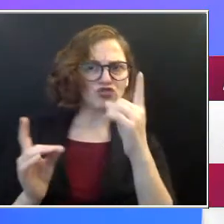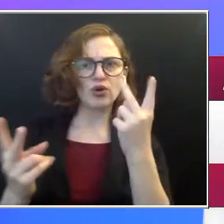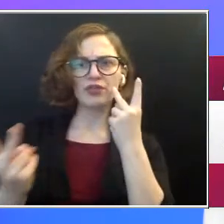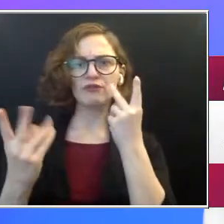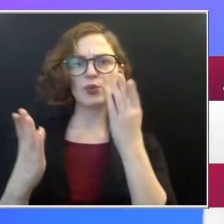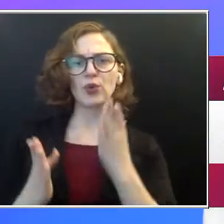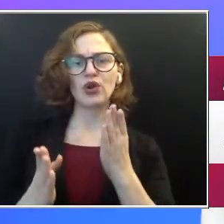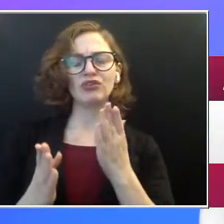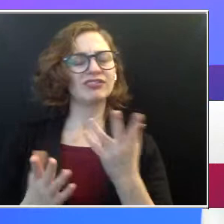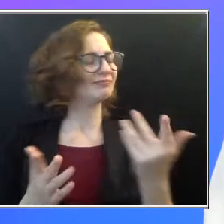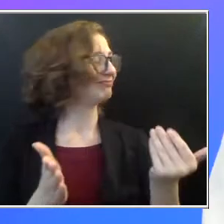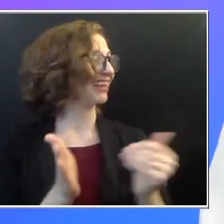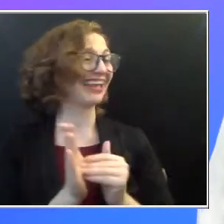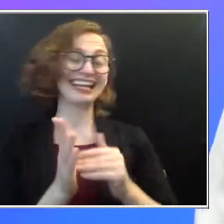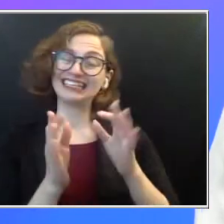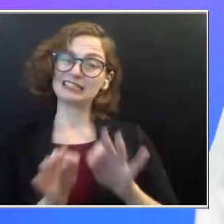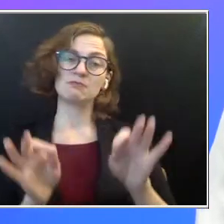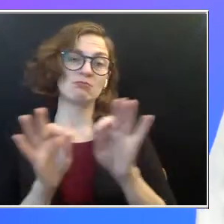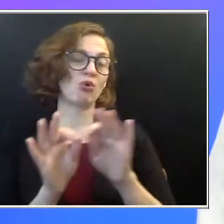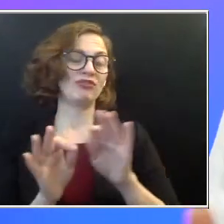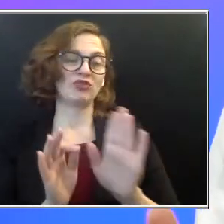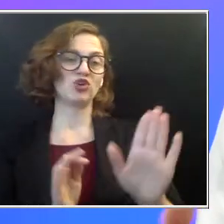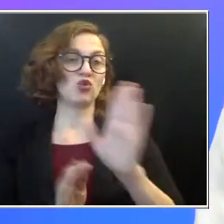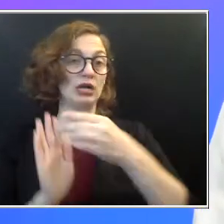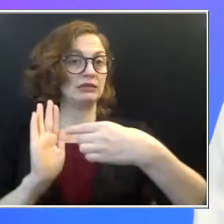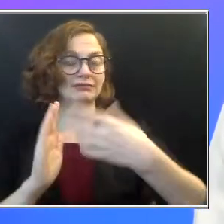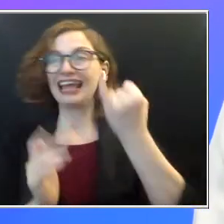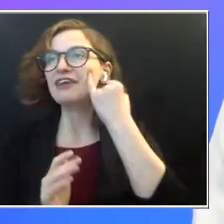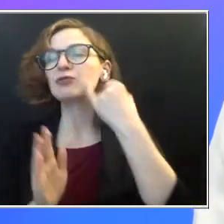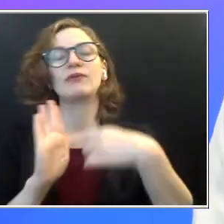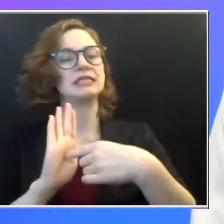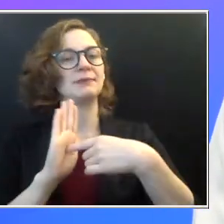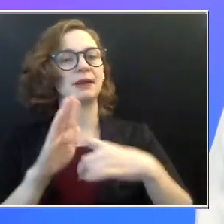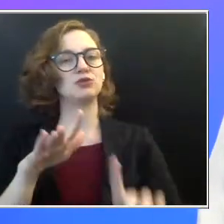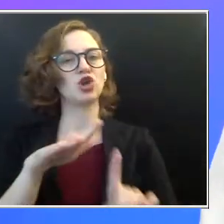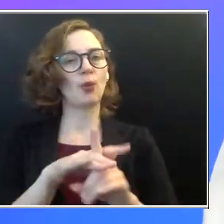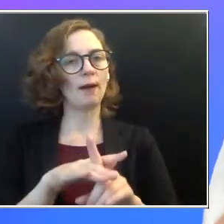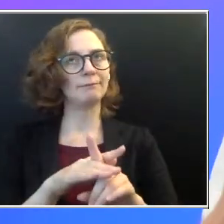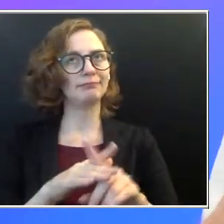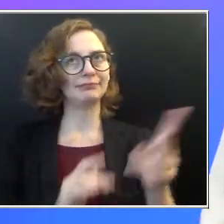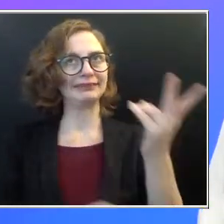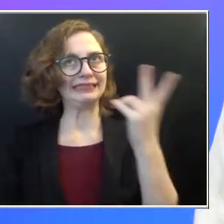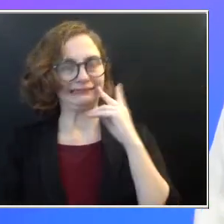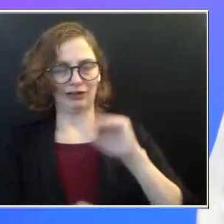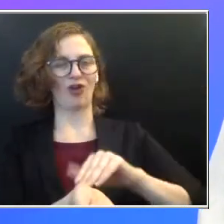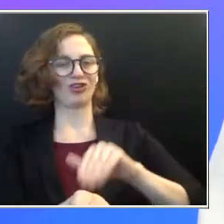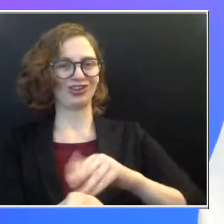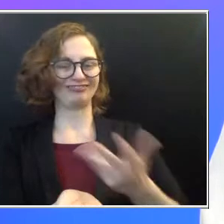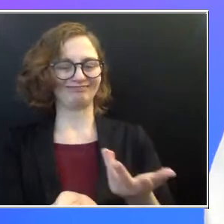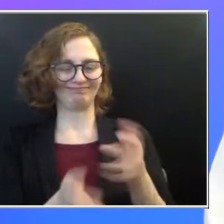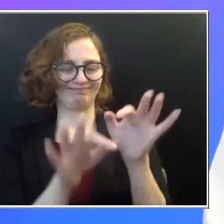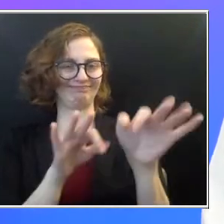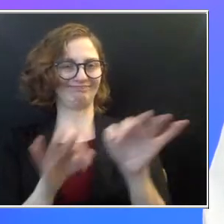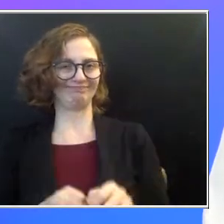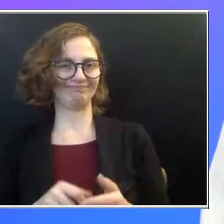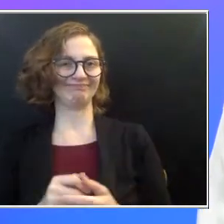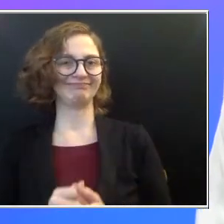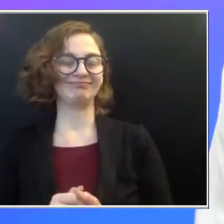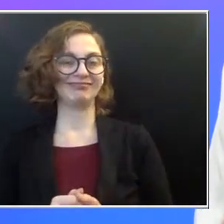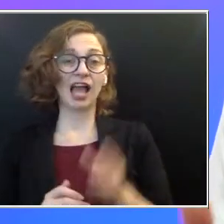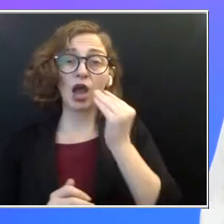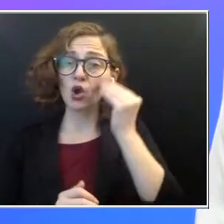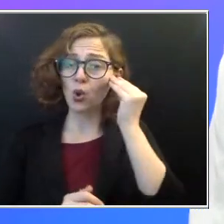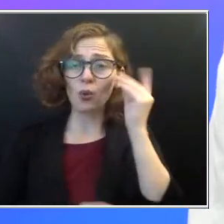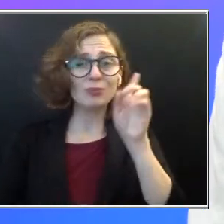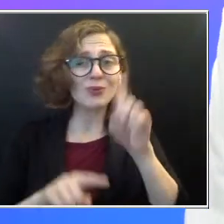evaluated. You know, like we discussed earlier, there's no way to know just based on what you're feeling at home if the symptoms you're having are related to thyroid disease